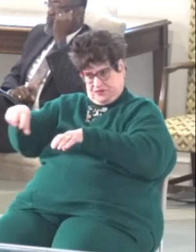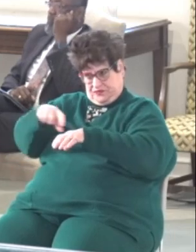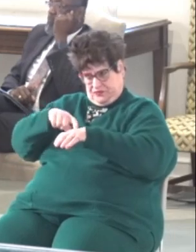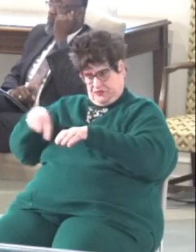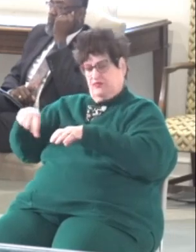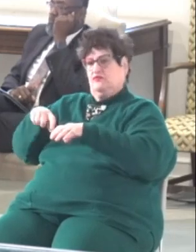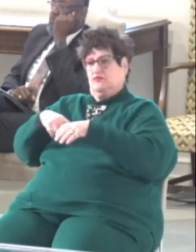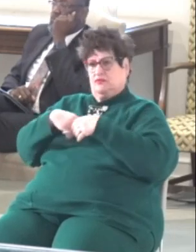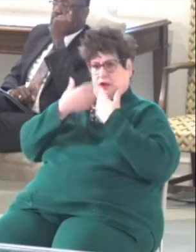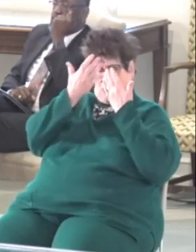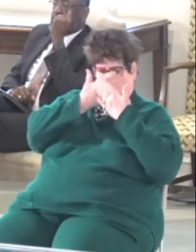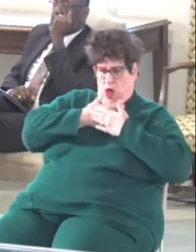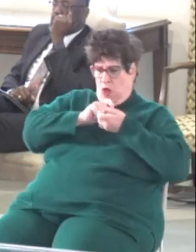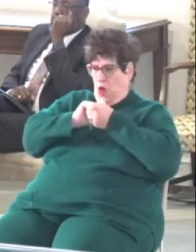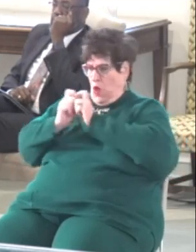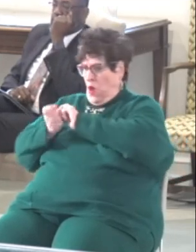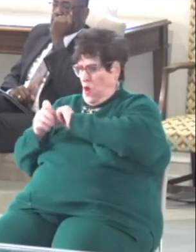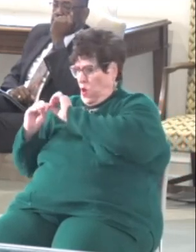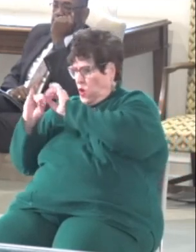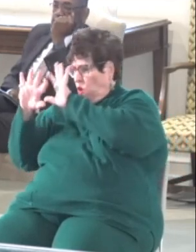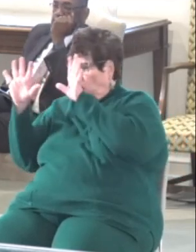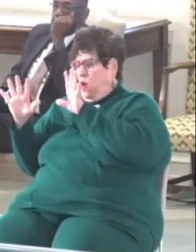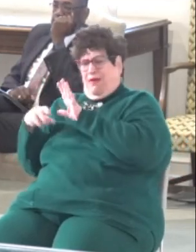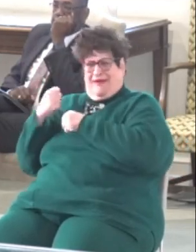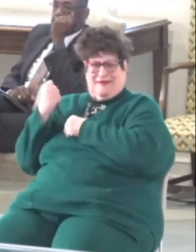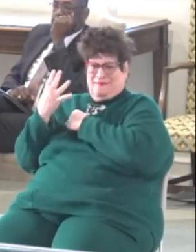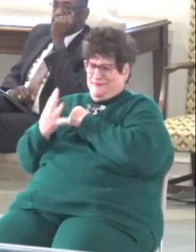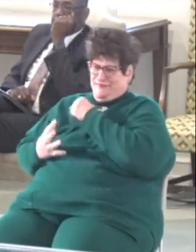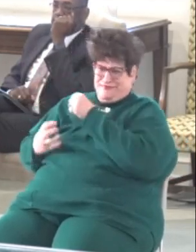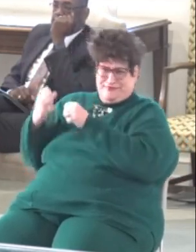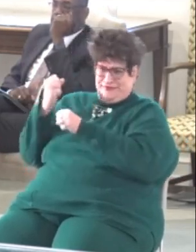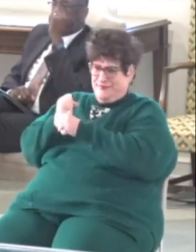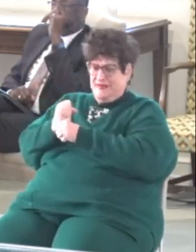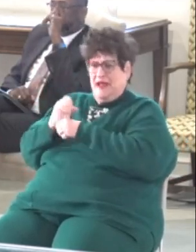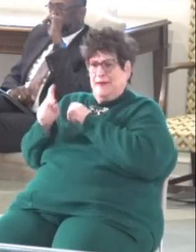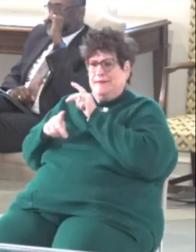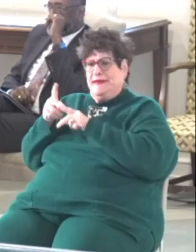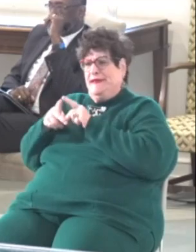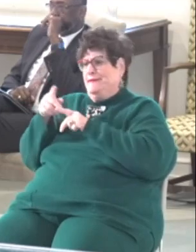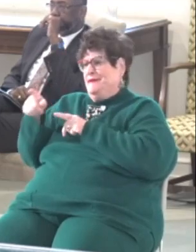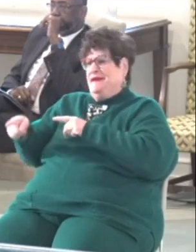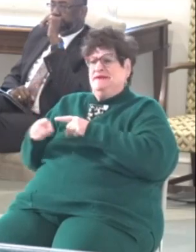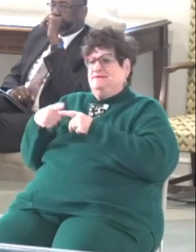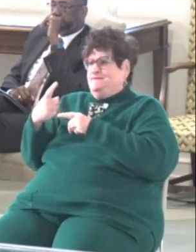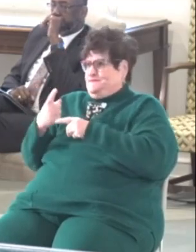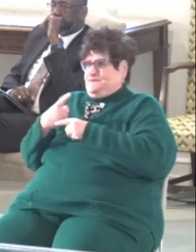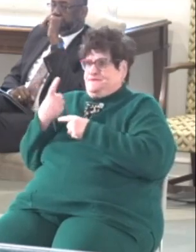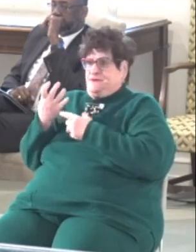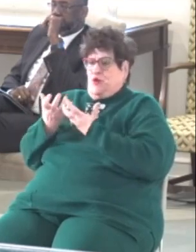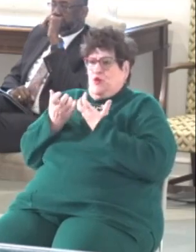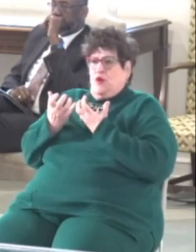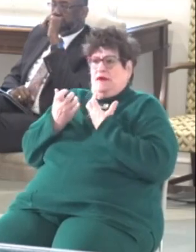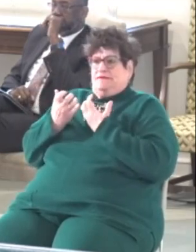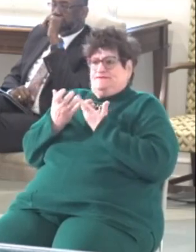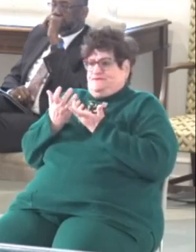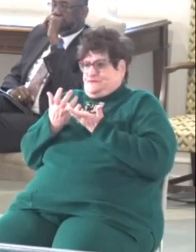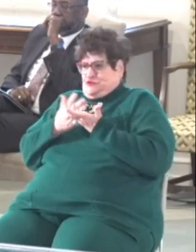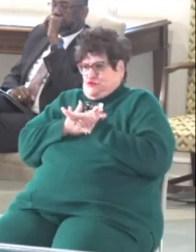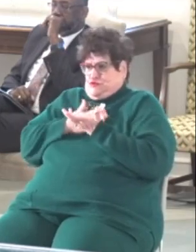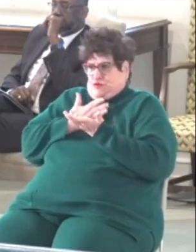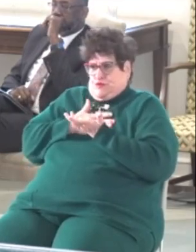darkness gives way to light. For thousands of years, people have tried to hold on to that moment of joy and certainty.